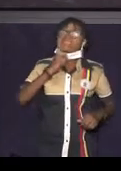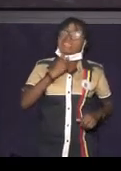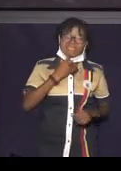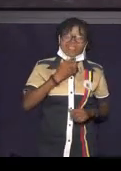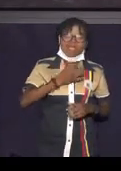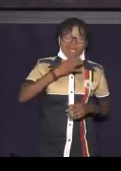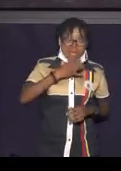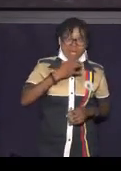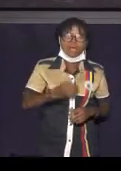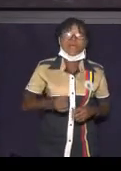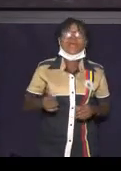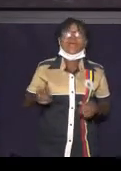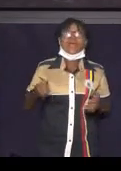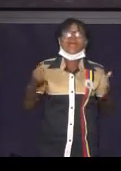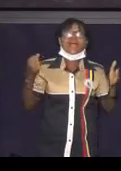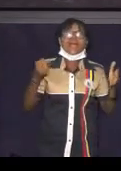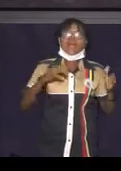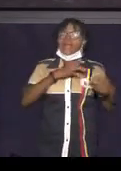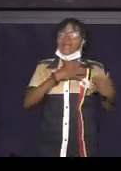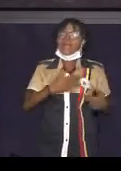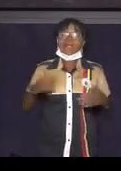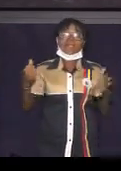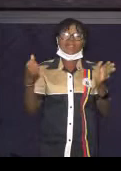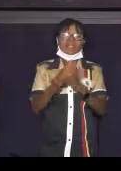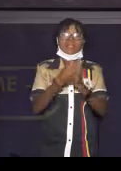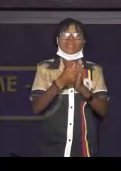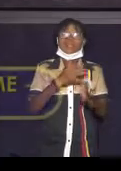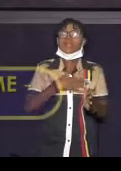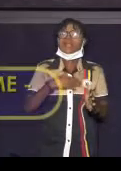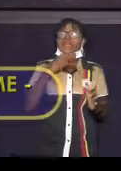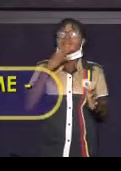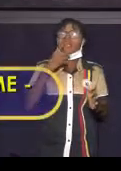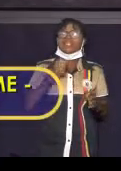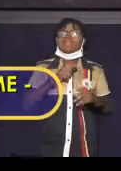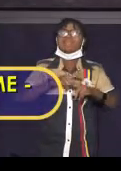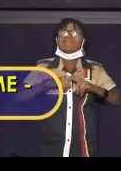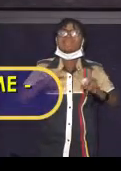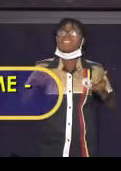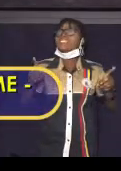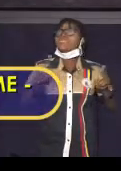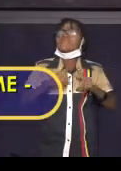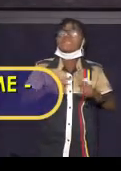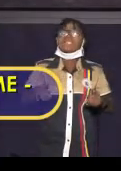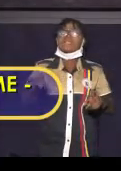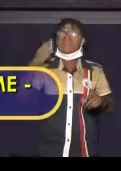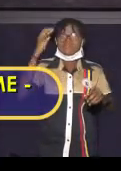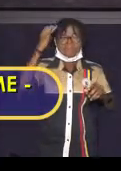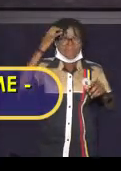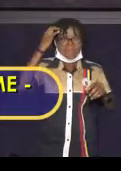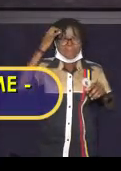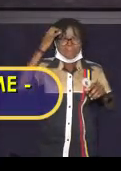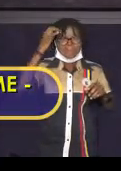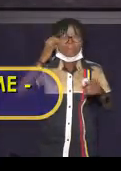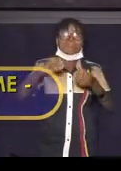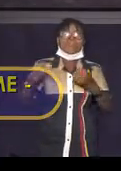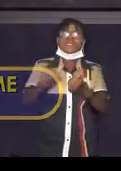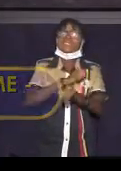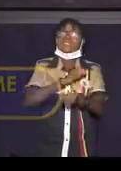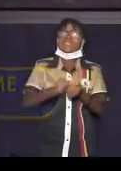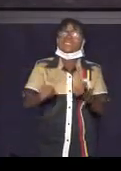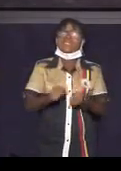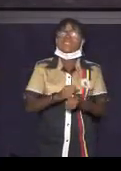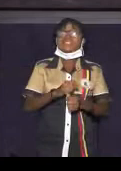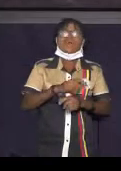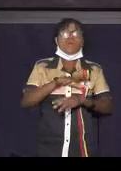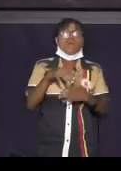heart attack, cancer, respiratory infection, insomnia, that's sleeplessness, brain damage, stroke, and